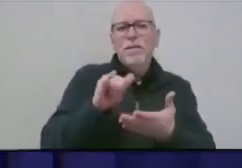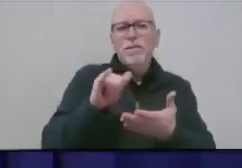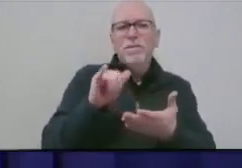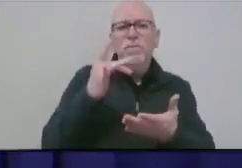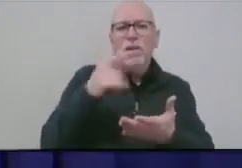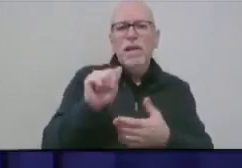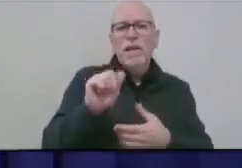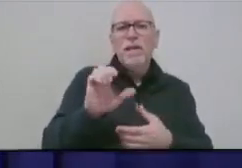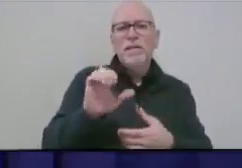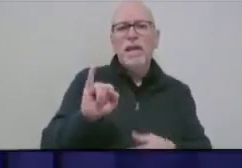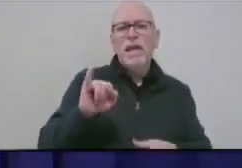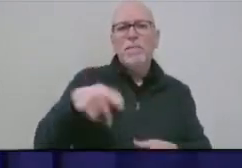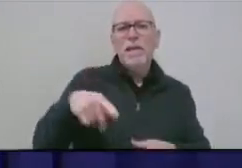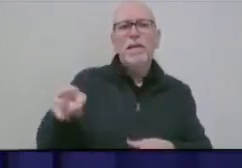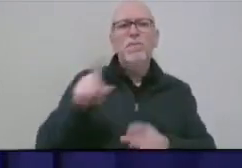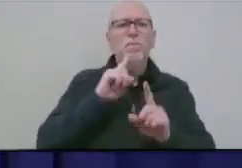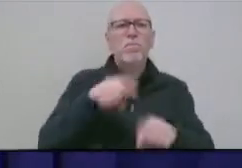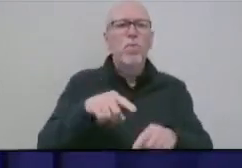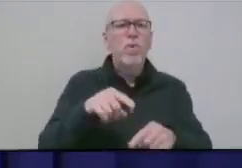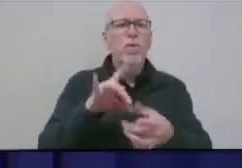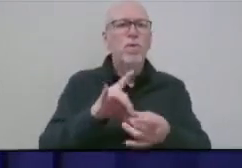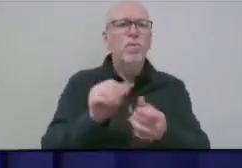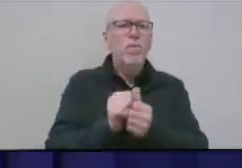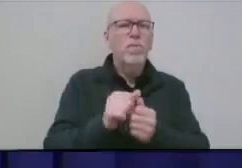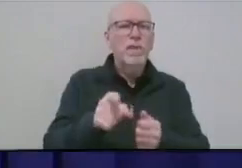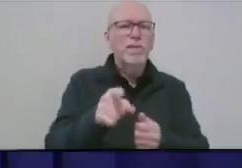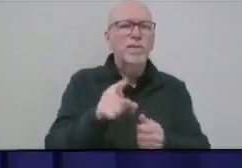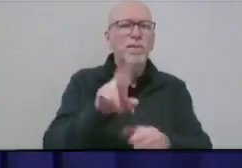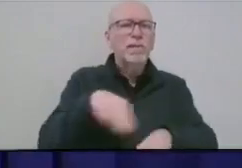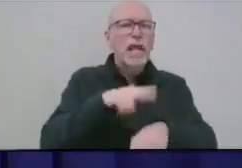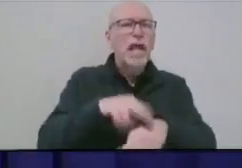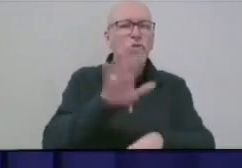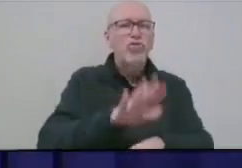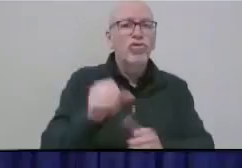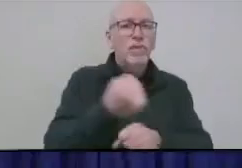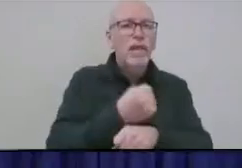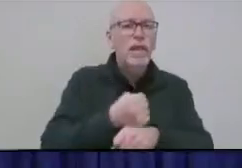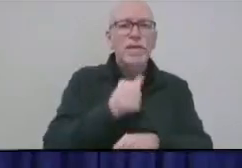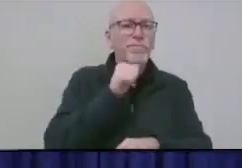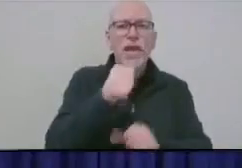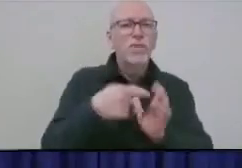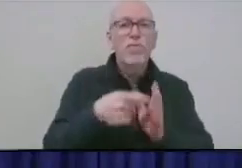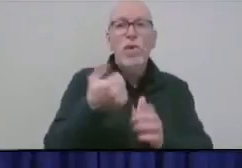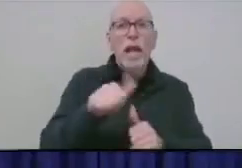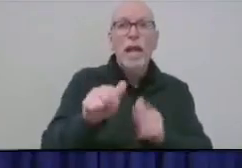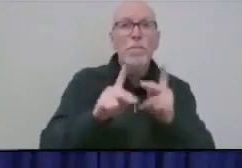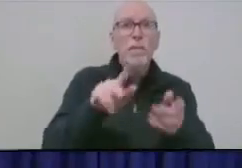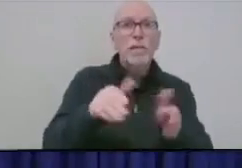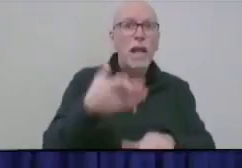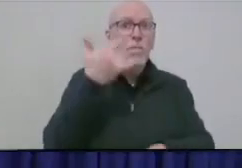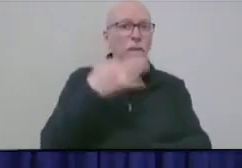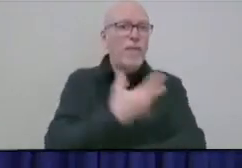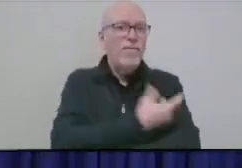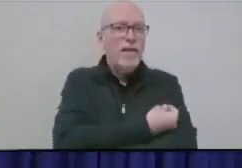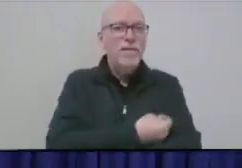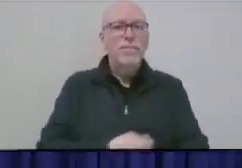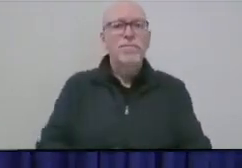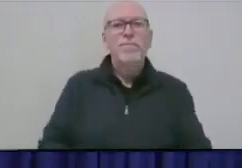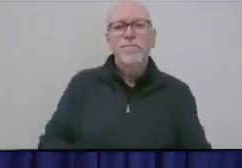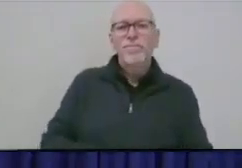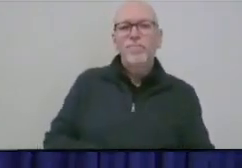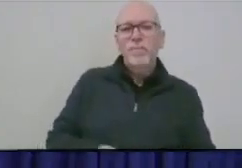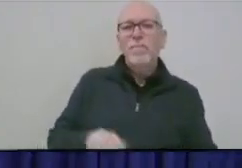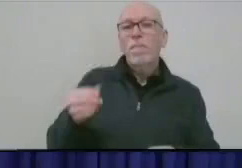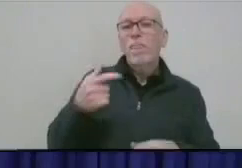ACIP has reported on with regards to national data also. Yeah, Abdul, I would say I would prefer